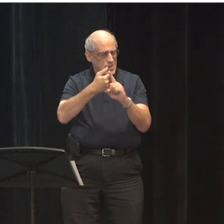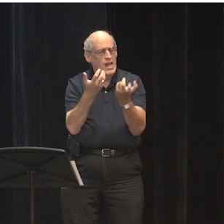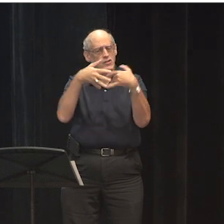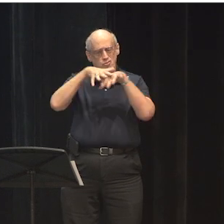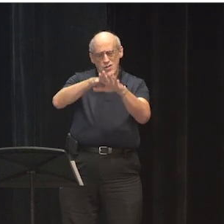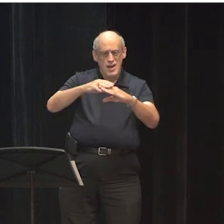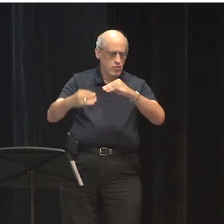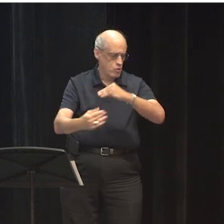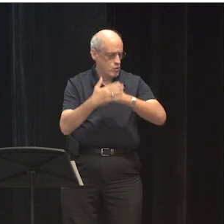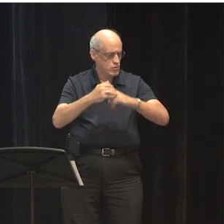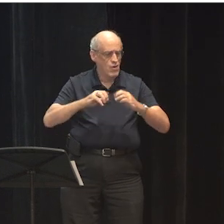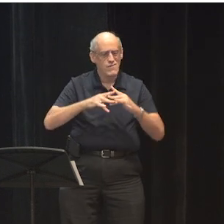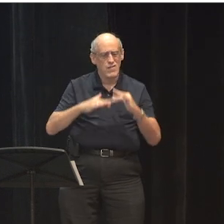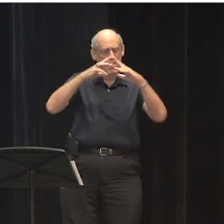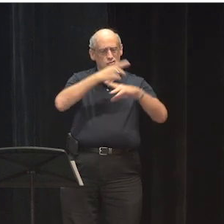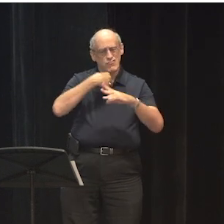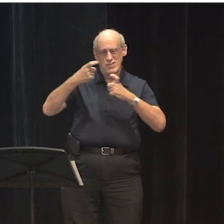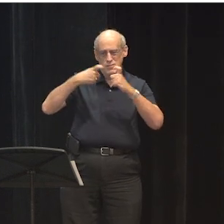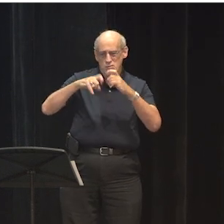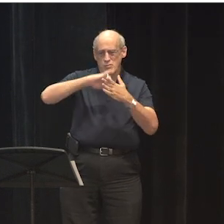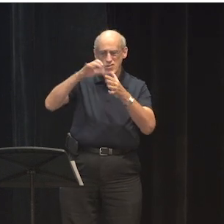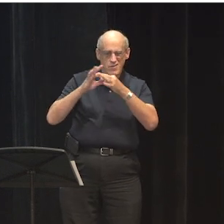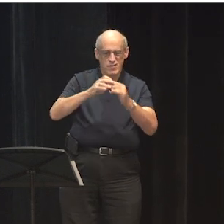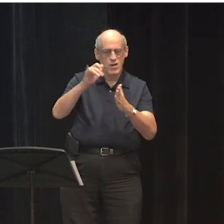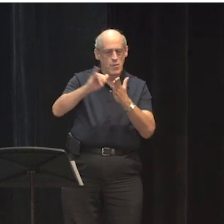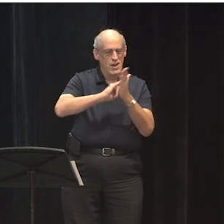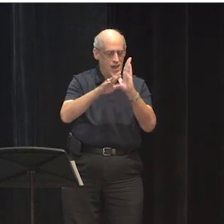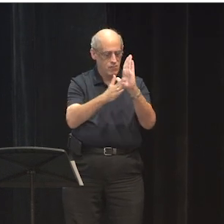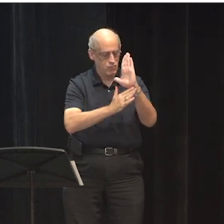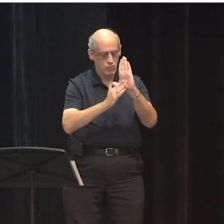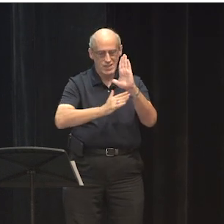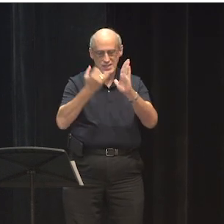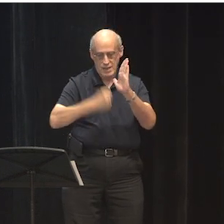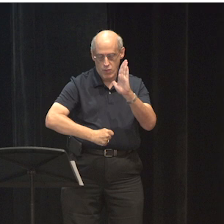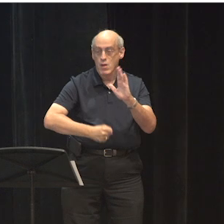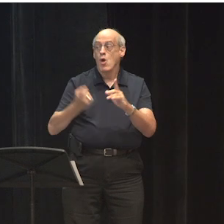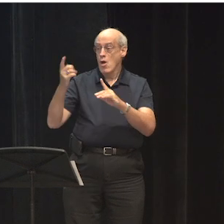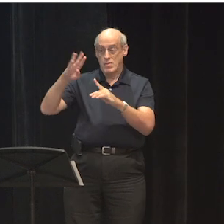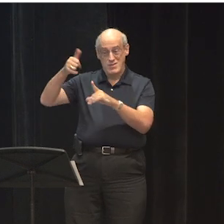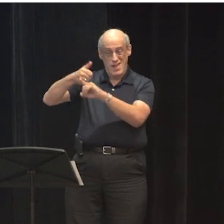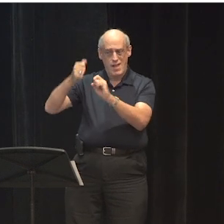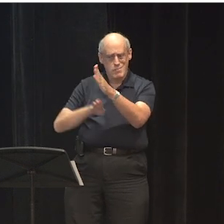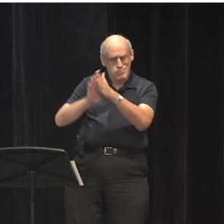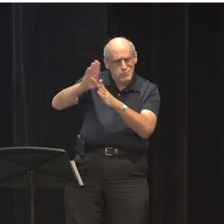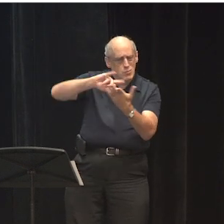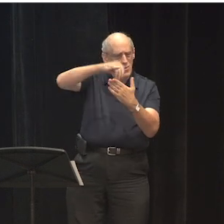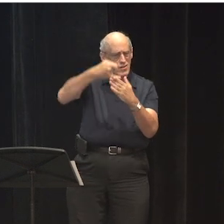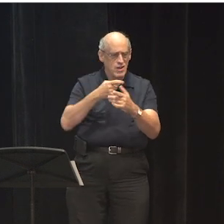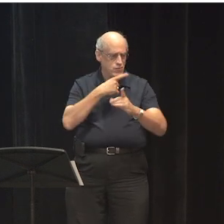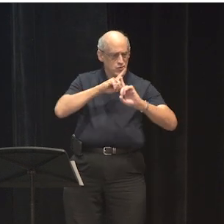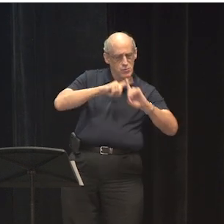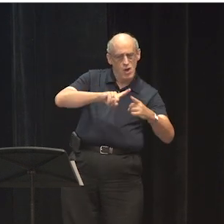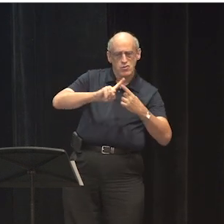integrated coastal flood risk management project in Lower Manhattan. BPCA developed the project in response